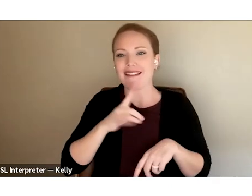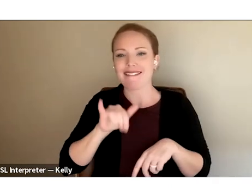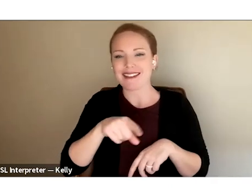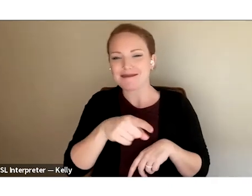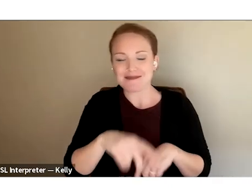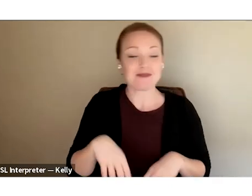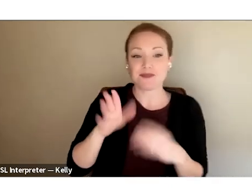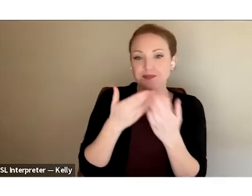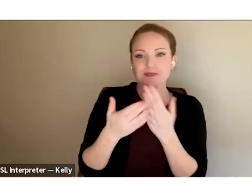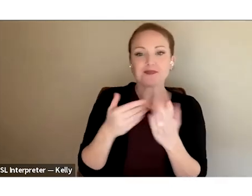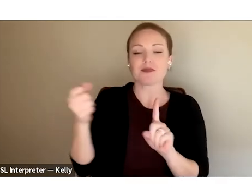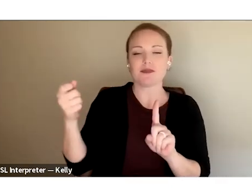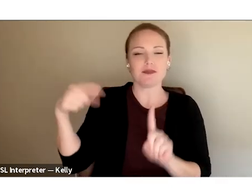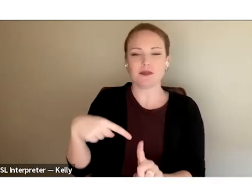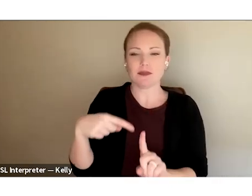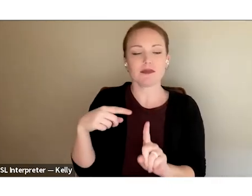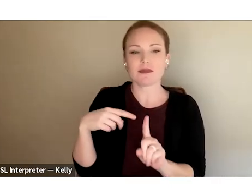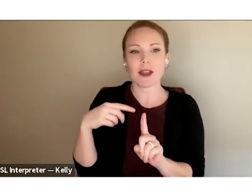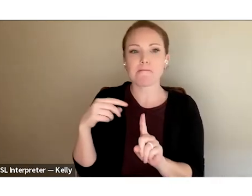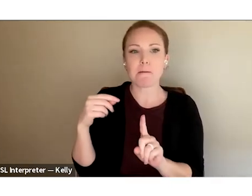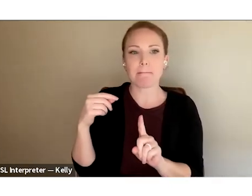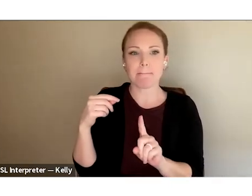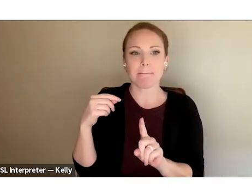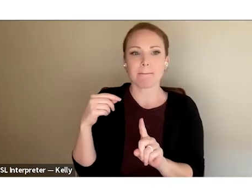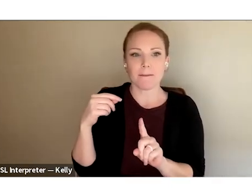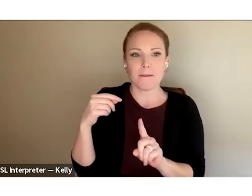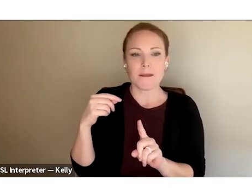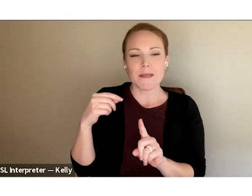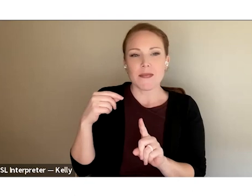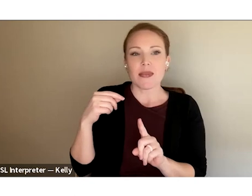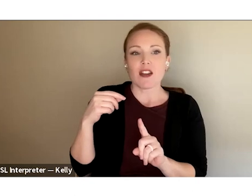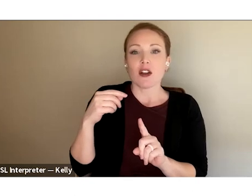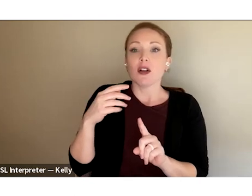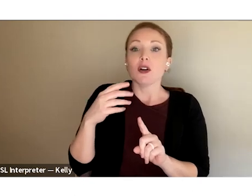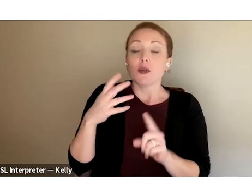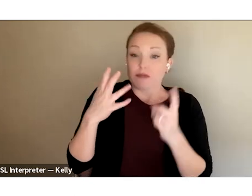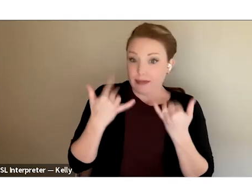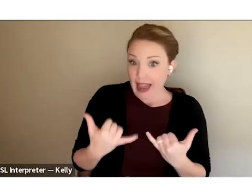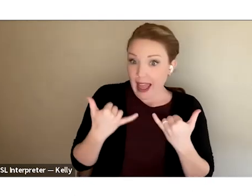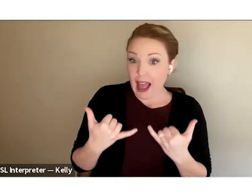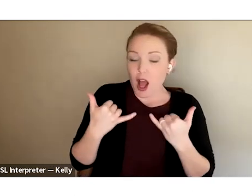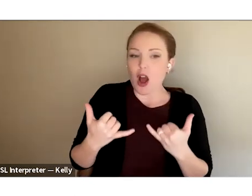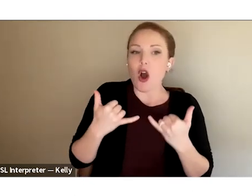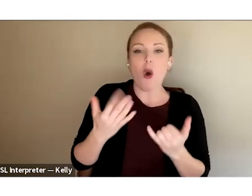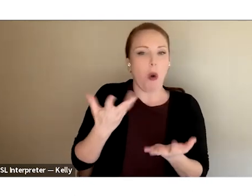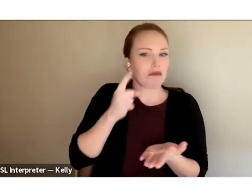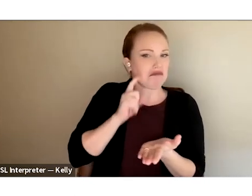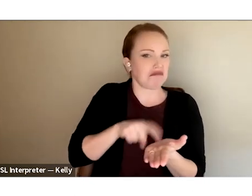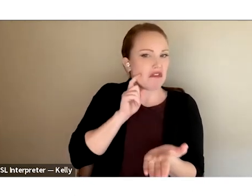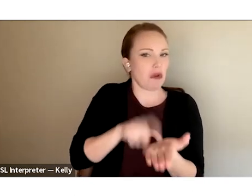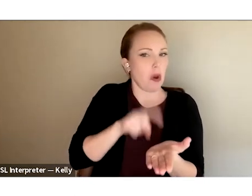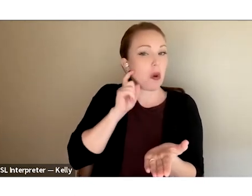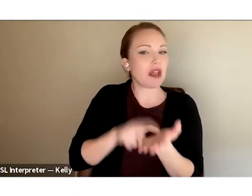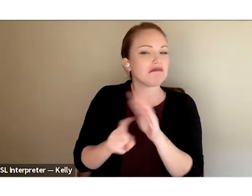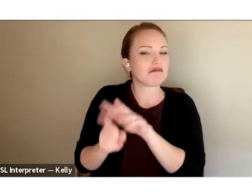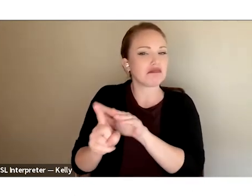often, or not more often, I shouldn't say that, what is beginning to be part of a discourse in journalism